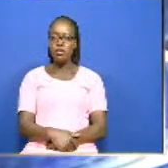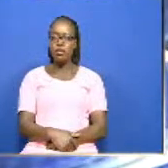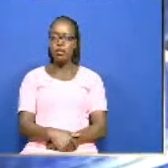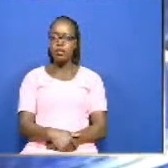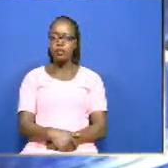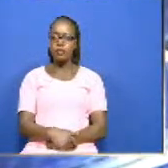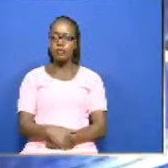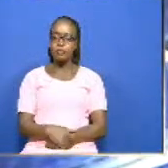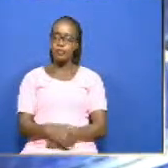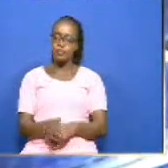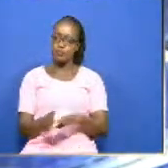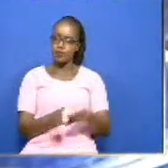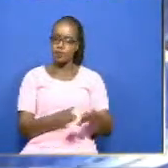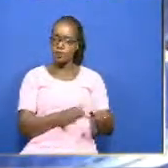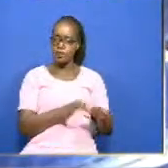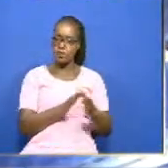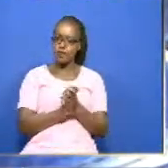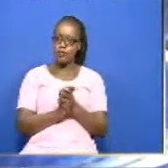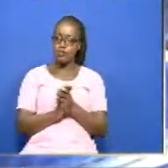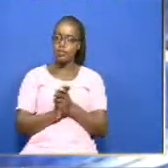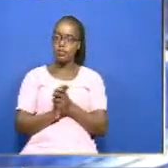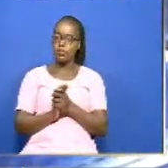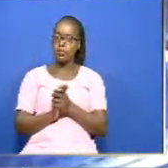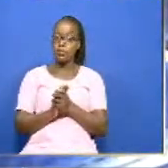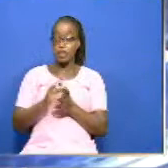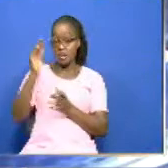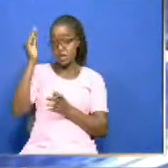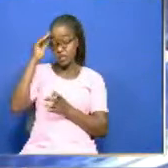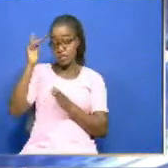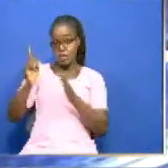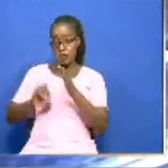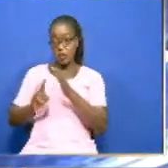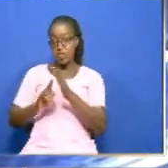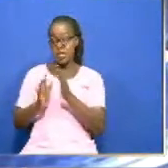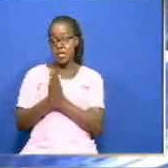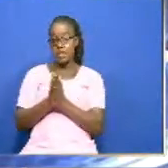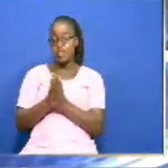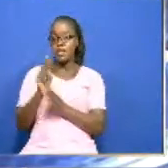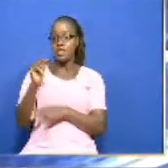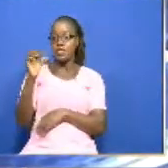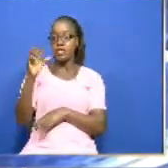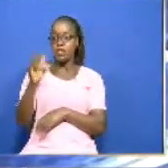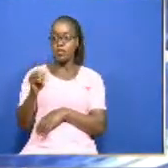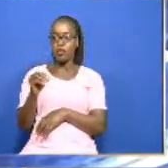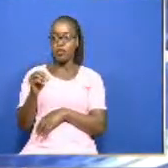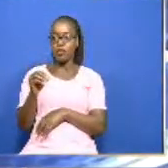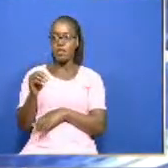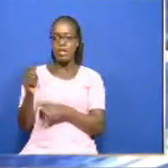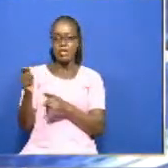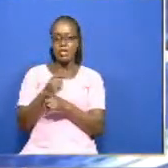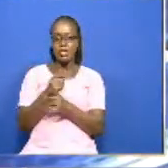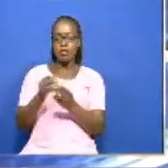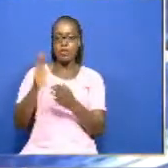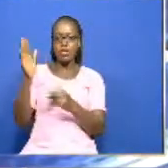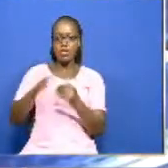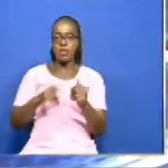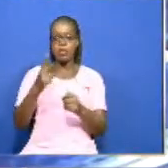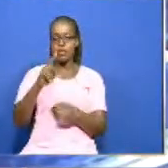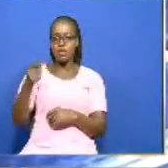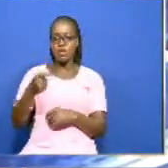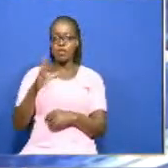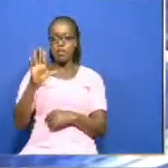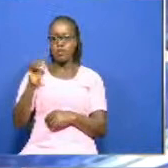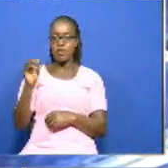Now, on a separate matter, the Ministry of Education and a non-governmental organization have trained more than